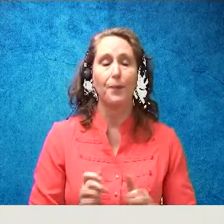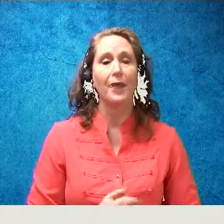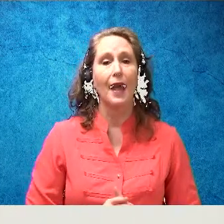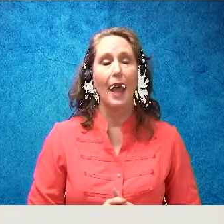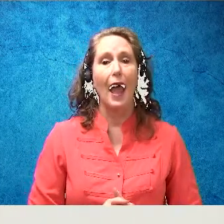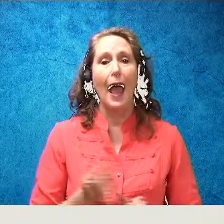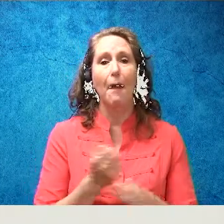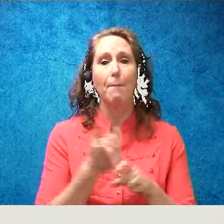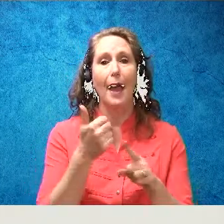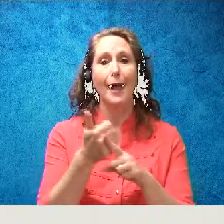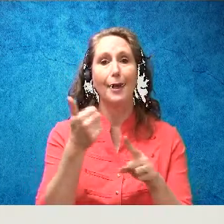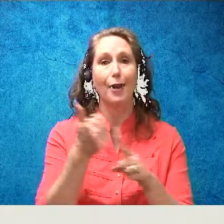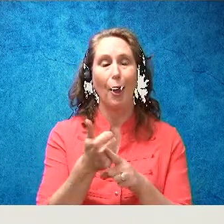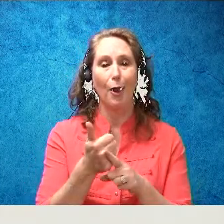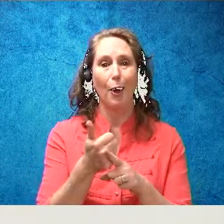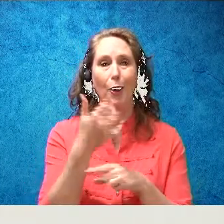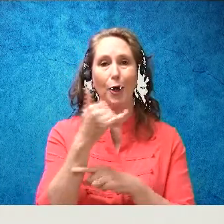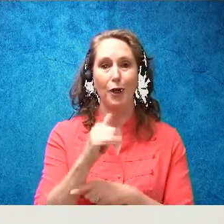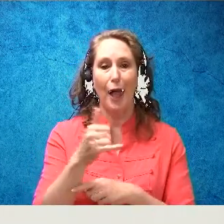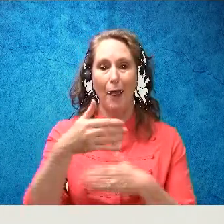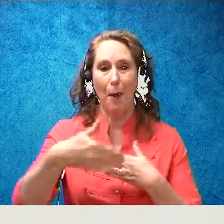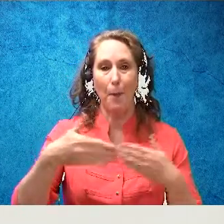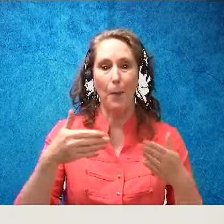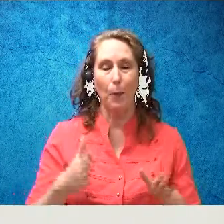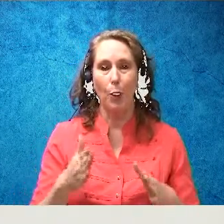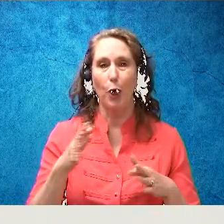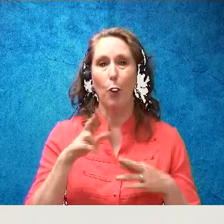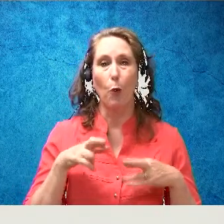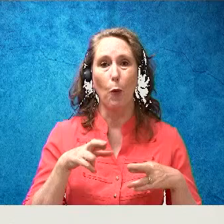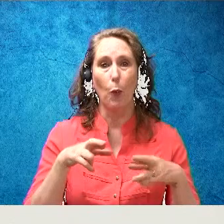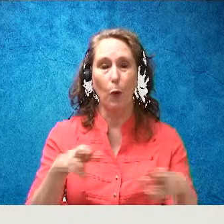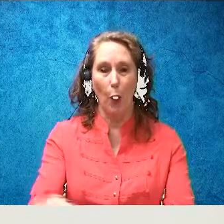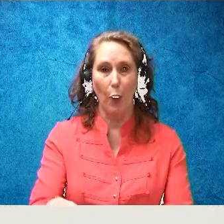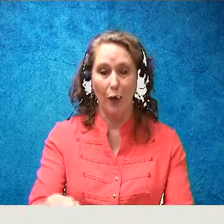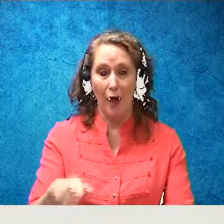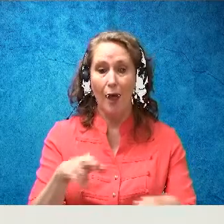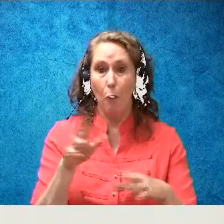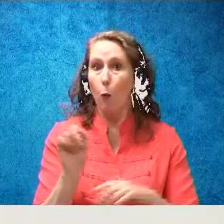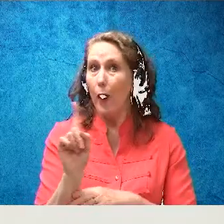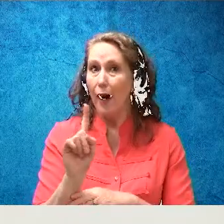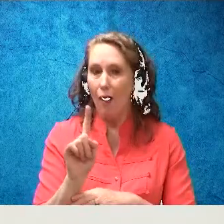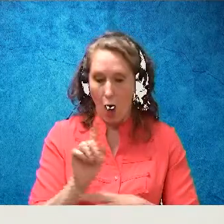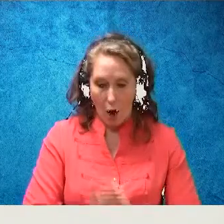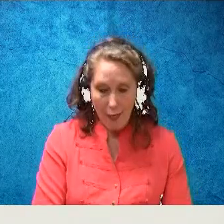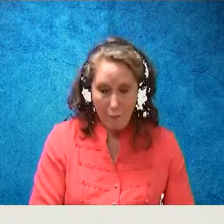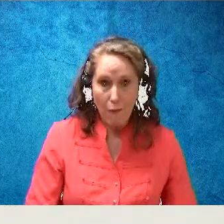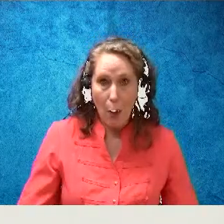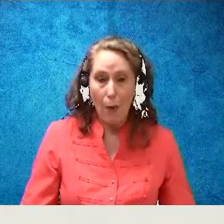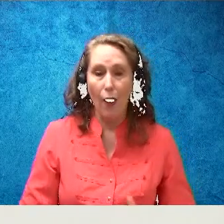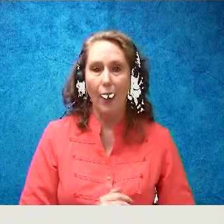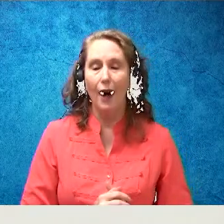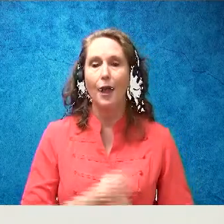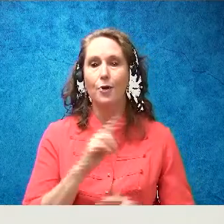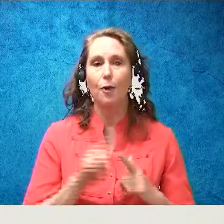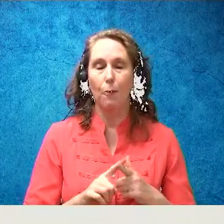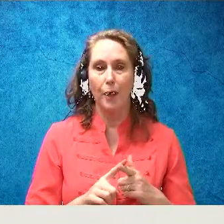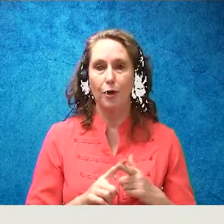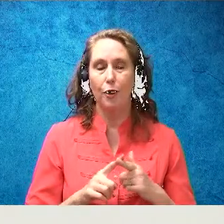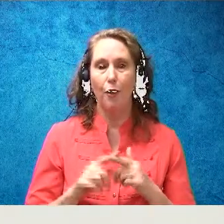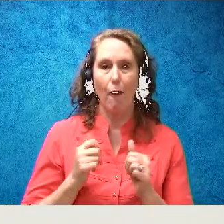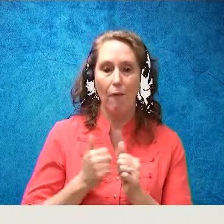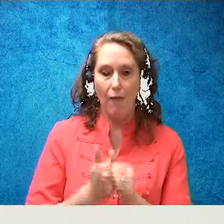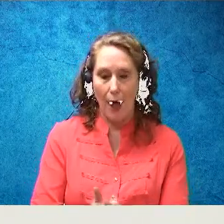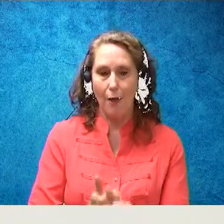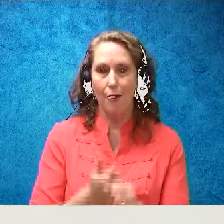and make your own yellow brick road on the floor, okay? And so as you move through the yellow brick